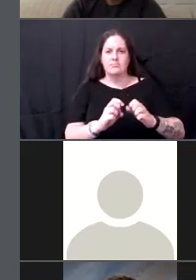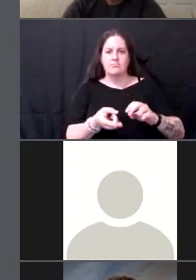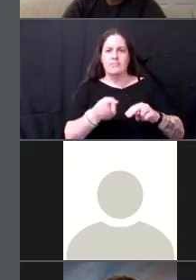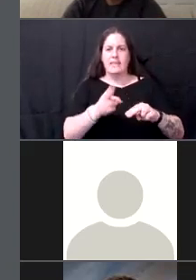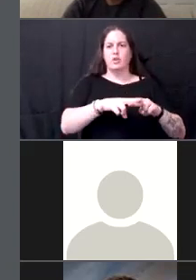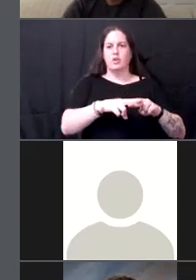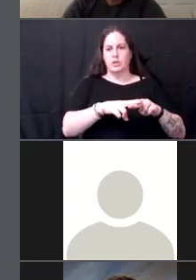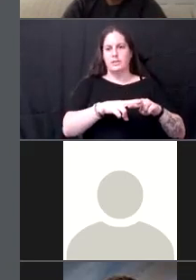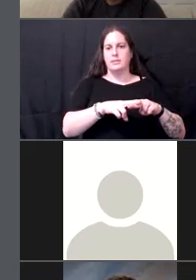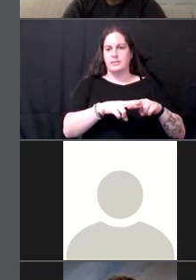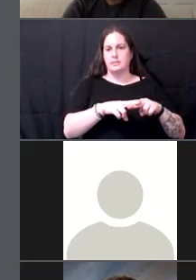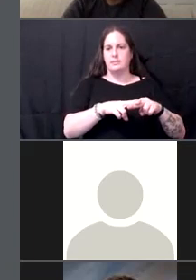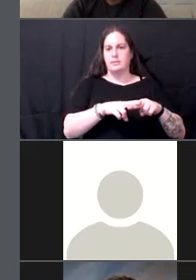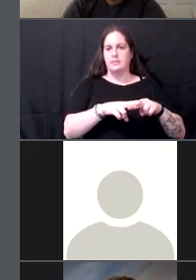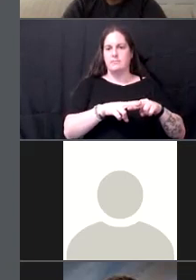Okay.